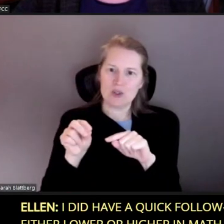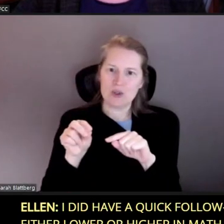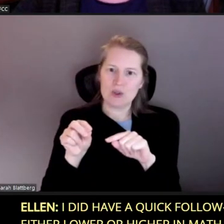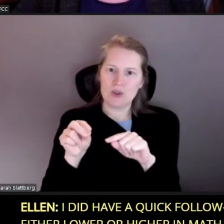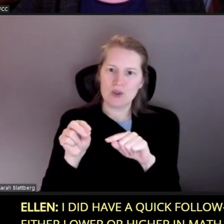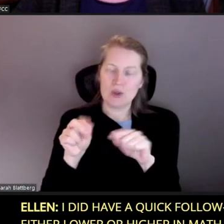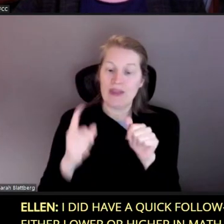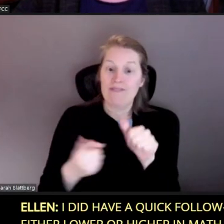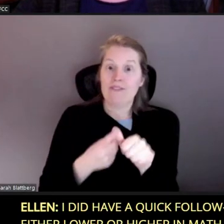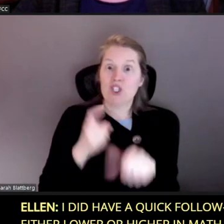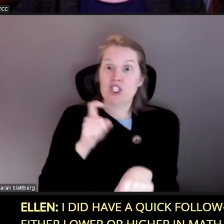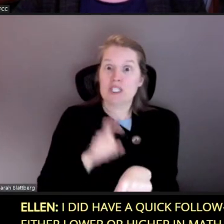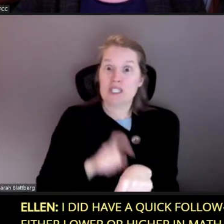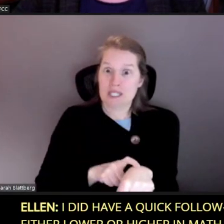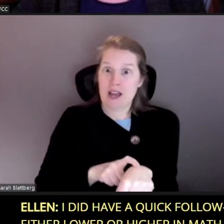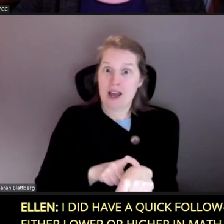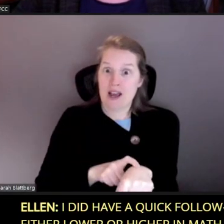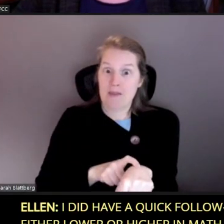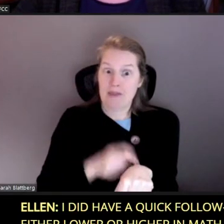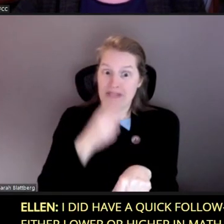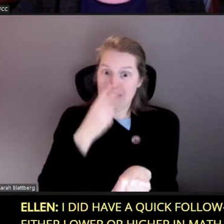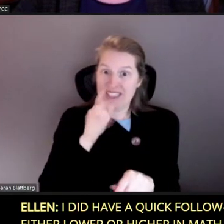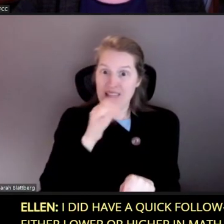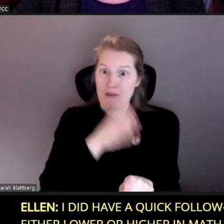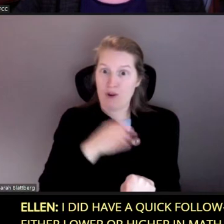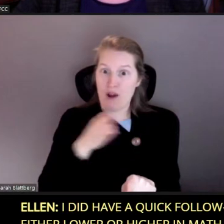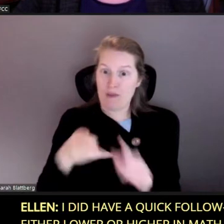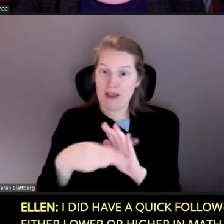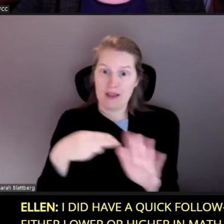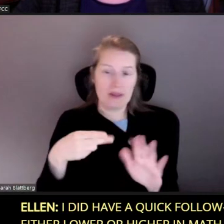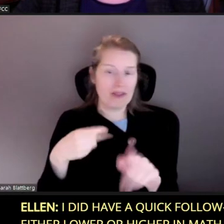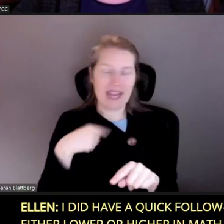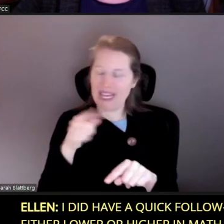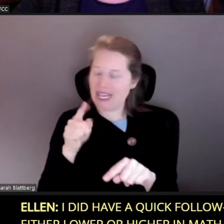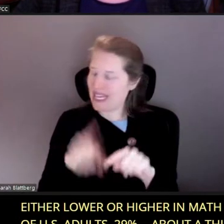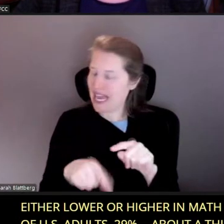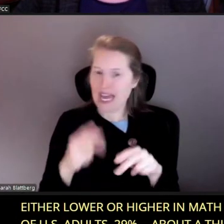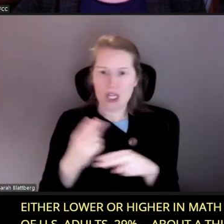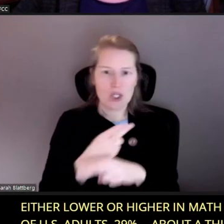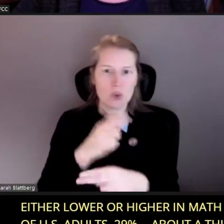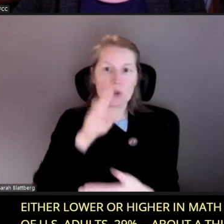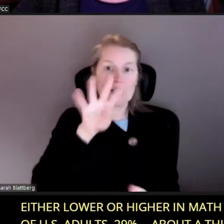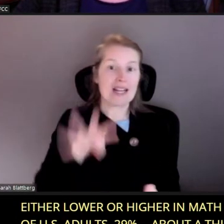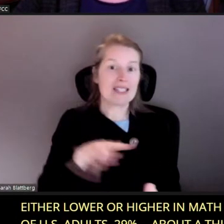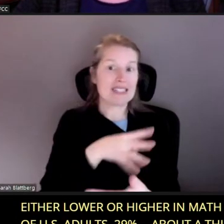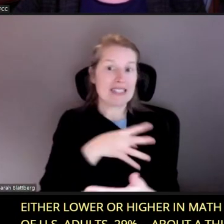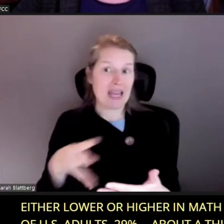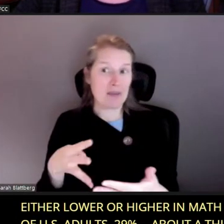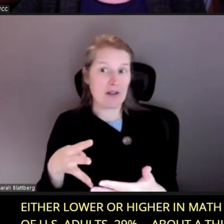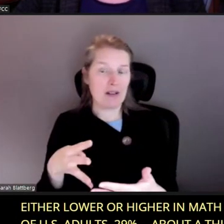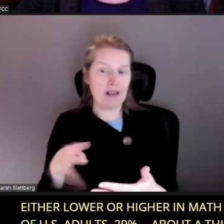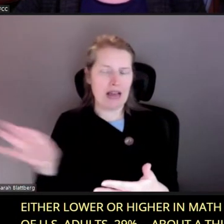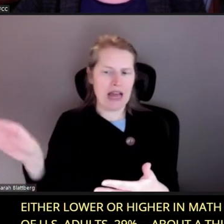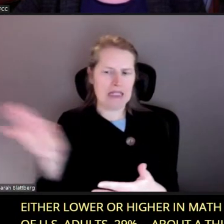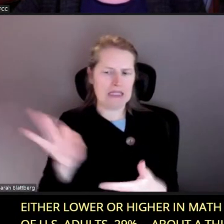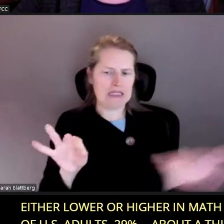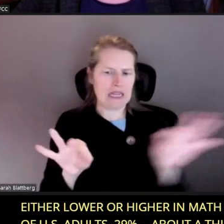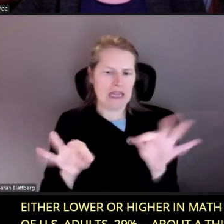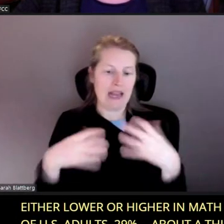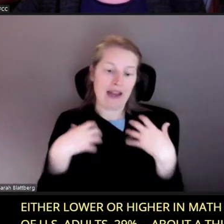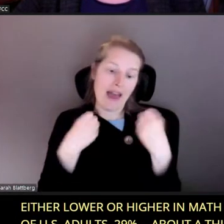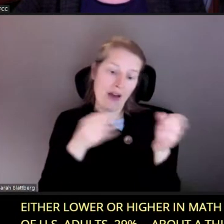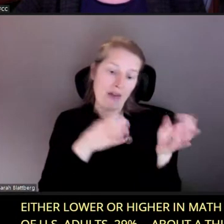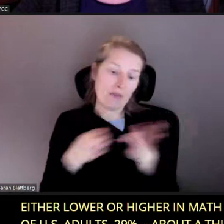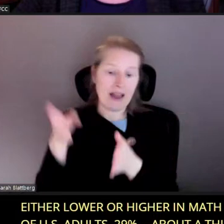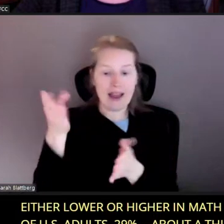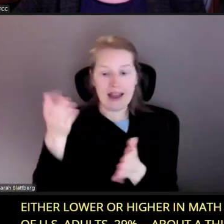first time that they see one of these broadband labels. They're not able to use a table to select the health plan with the lowest cost